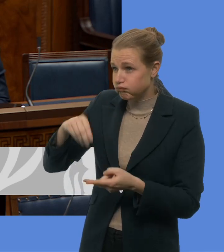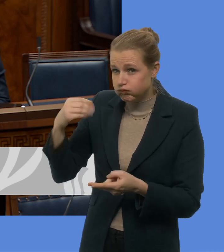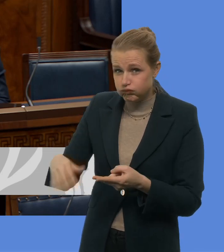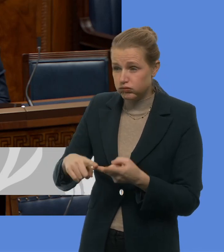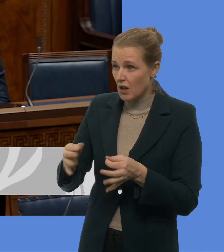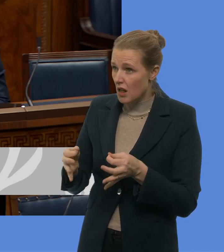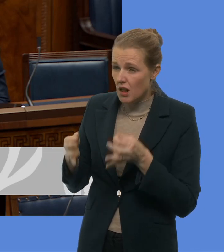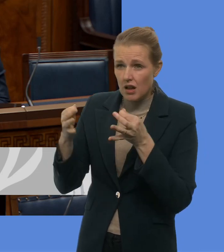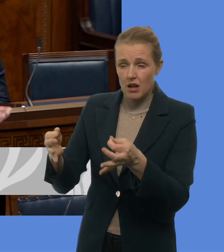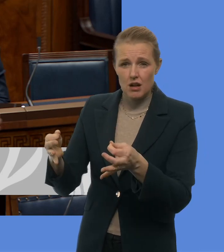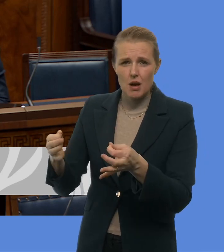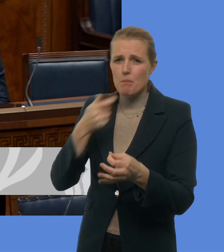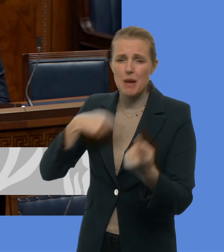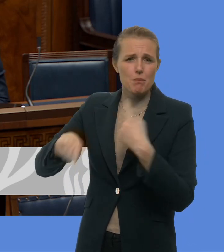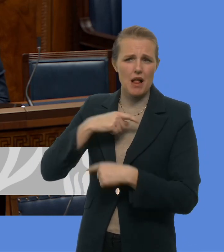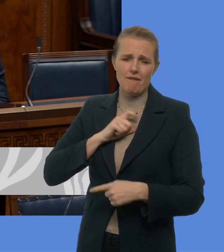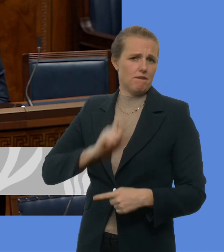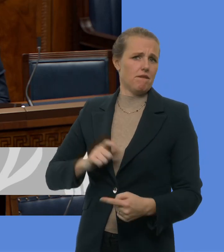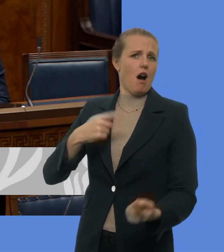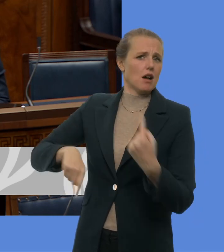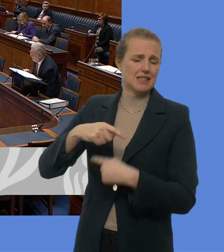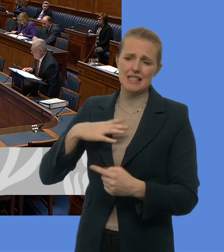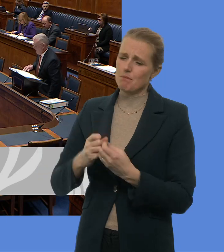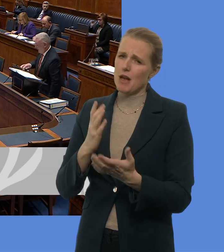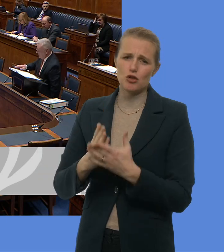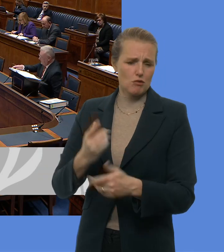in time and in cost?